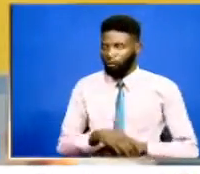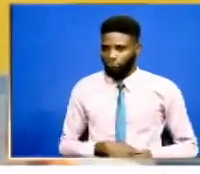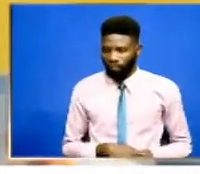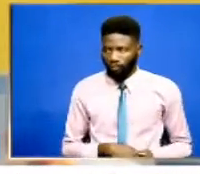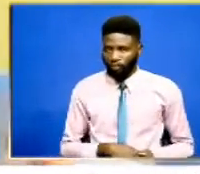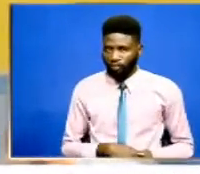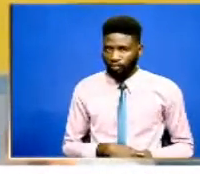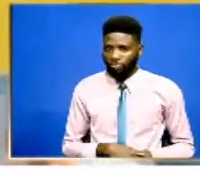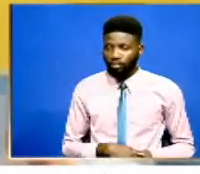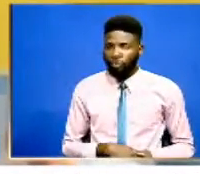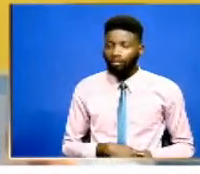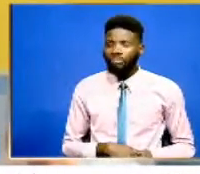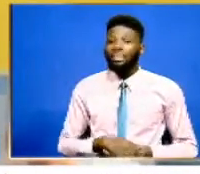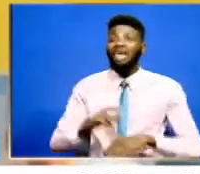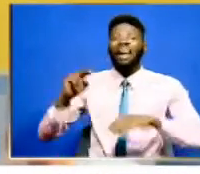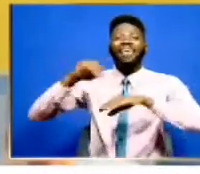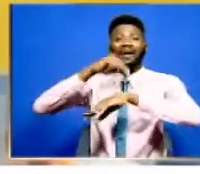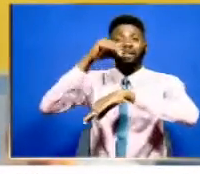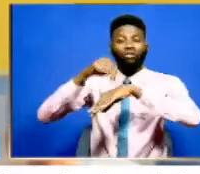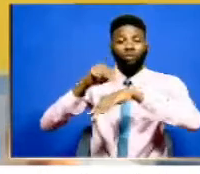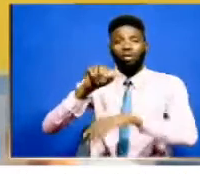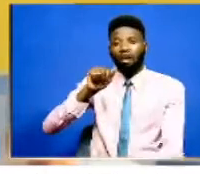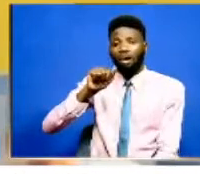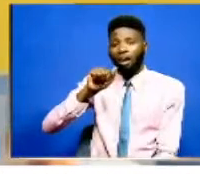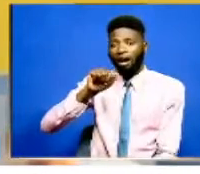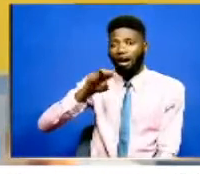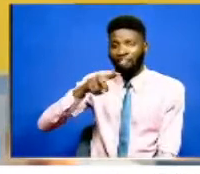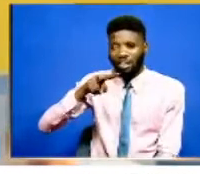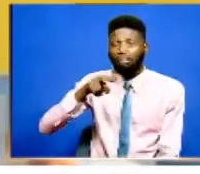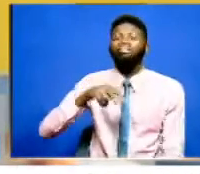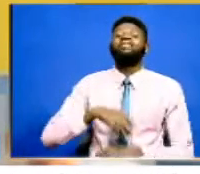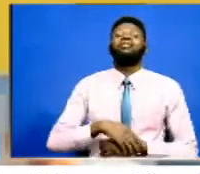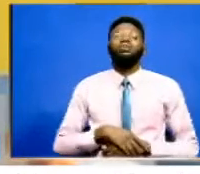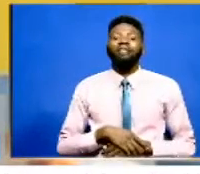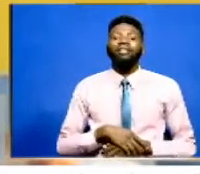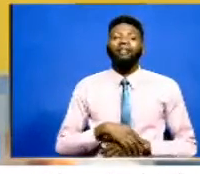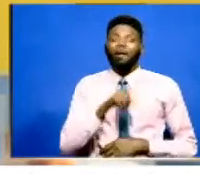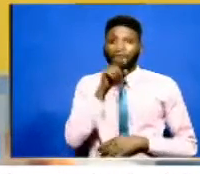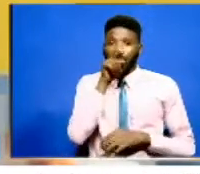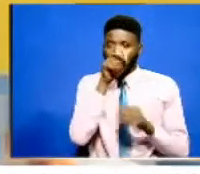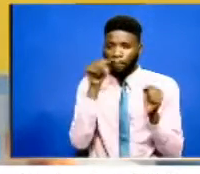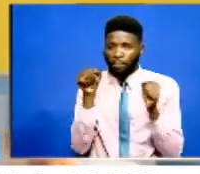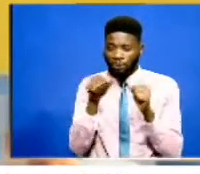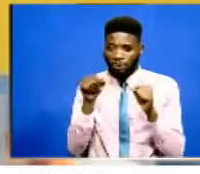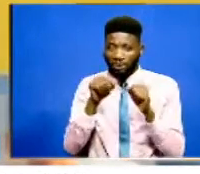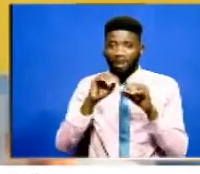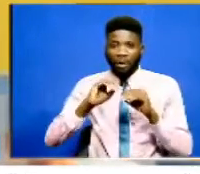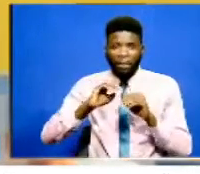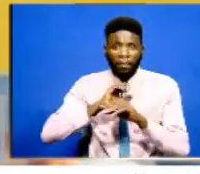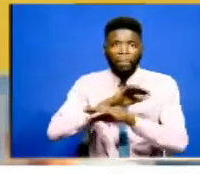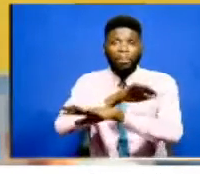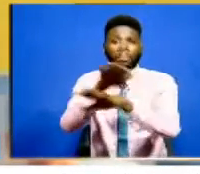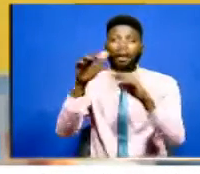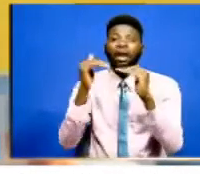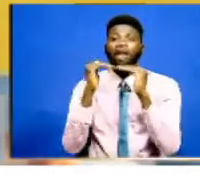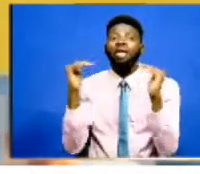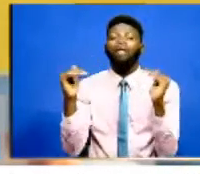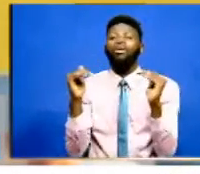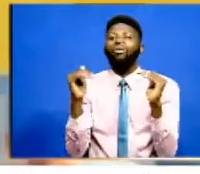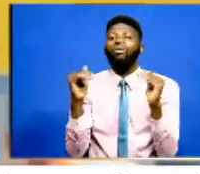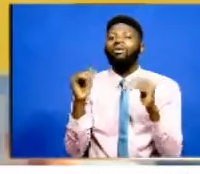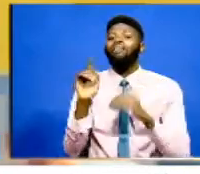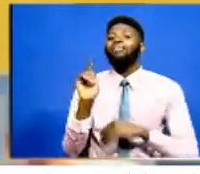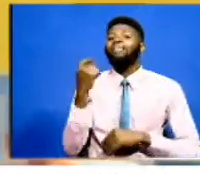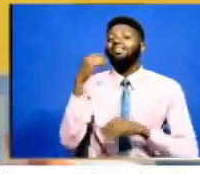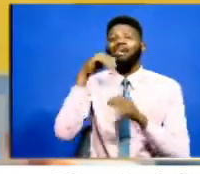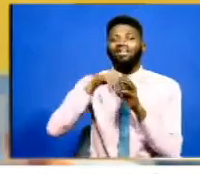for the national average, the burden of malaria is not spread evenly across our great country.